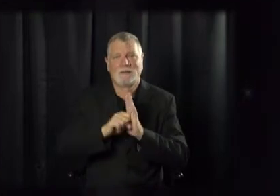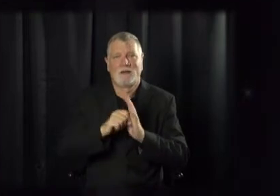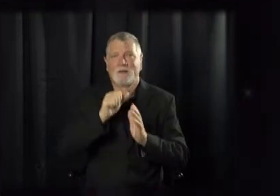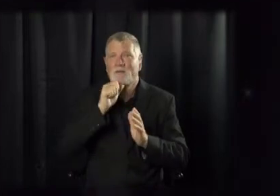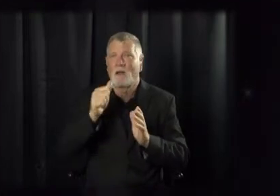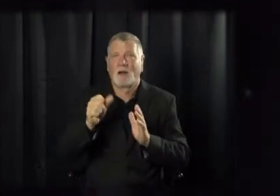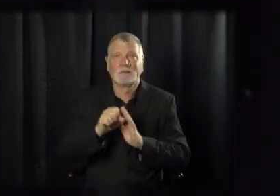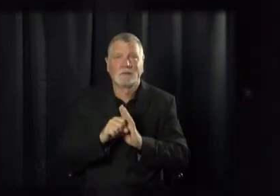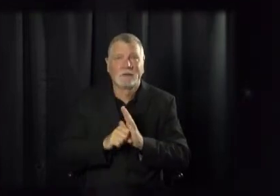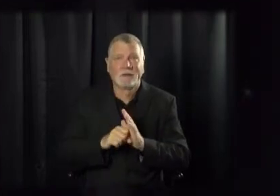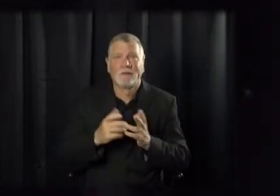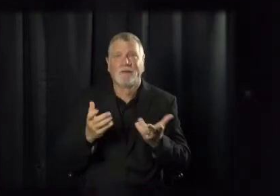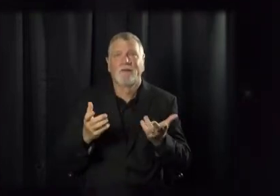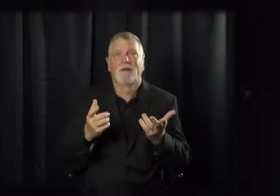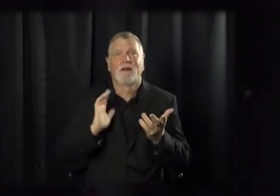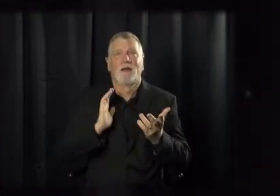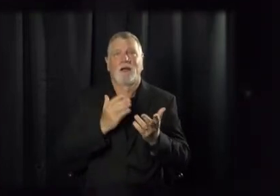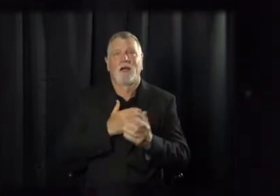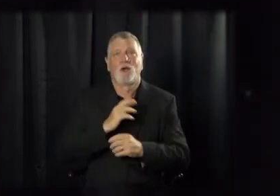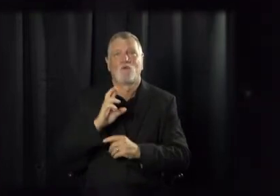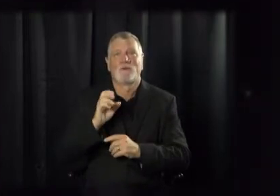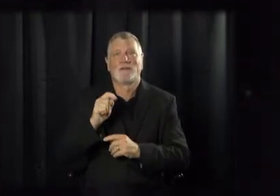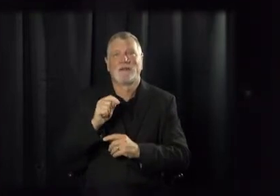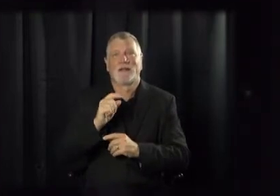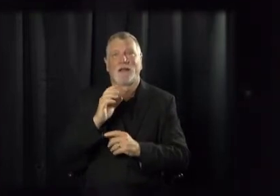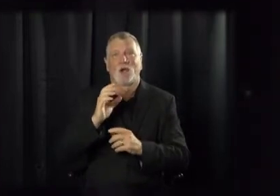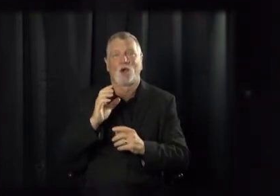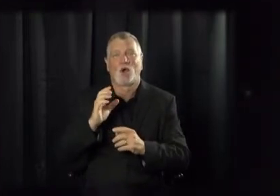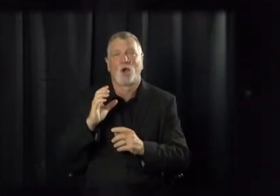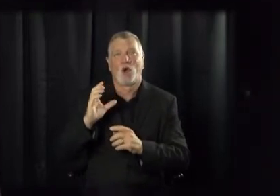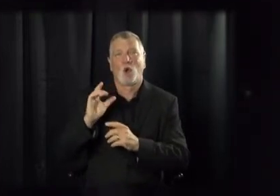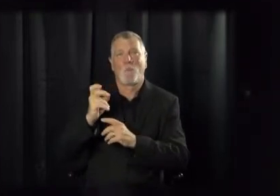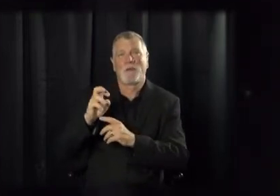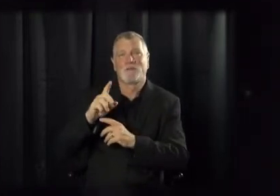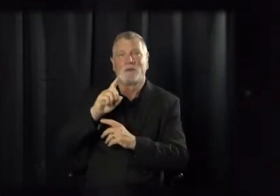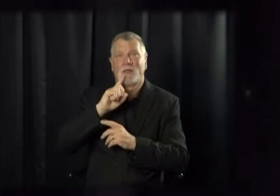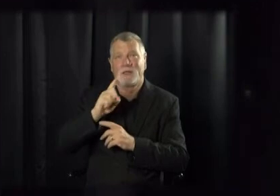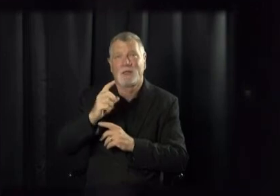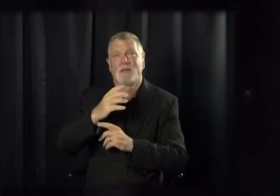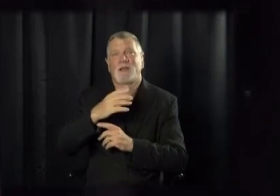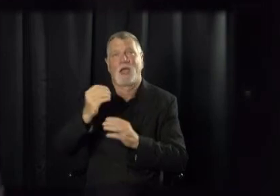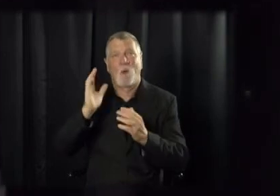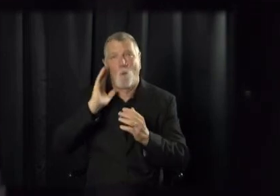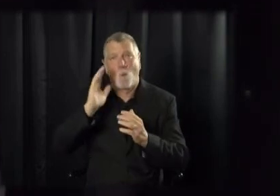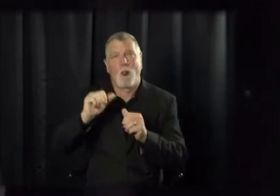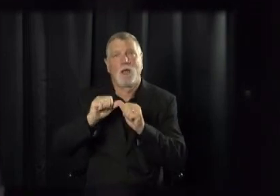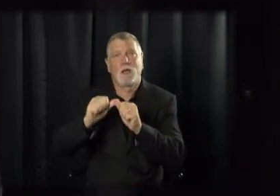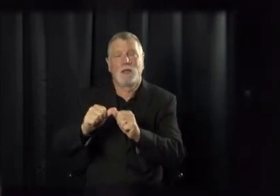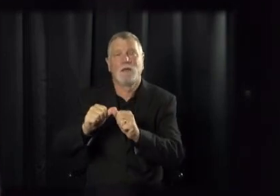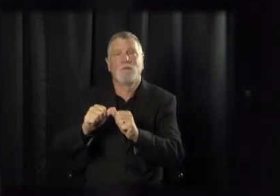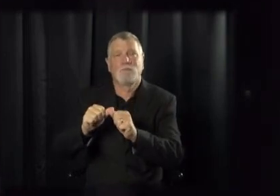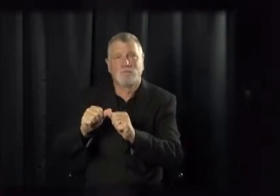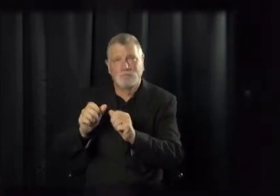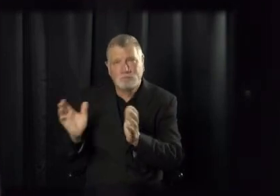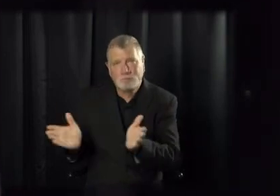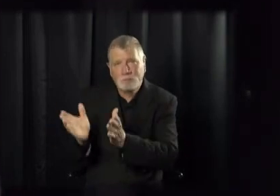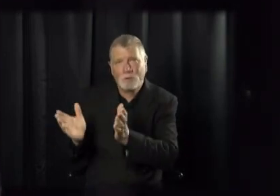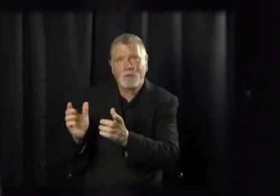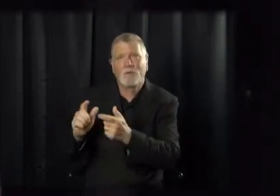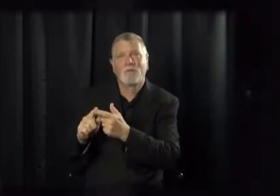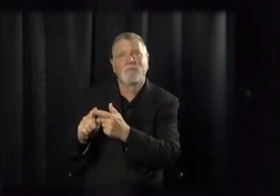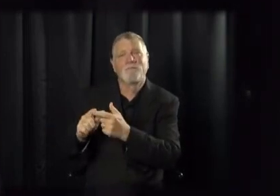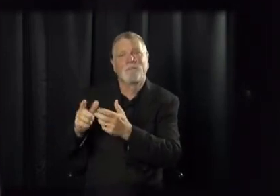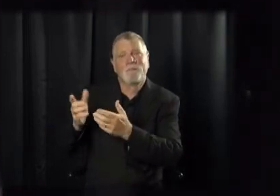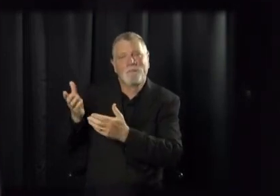we're not. Our resident commissioner is and will continue to lobby